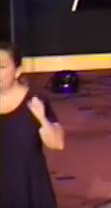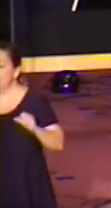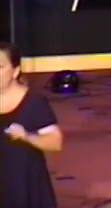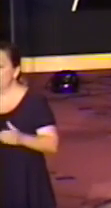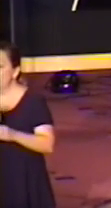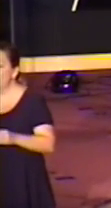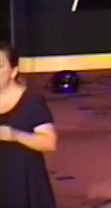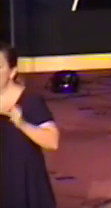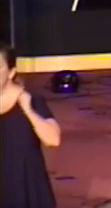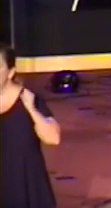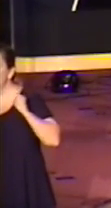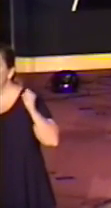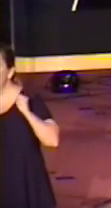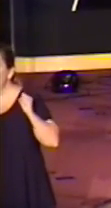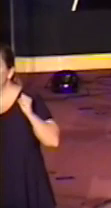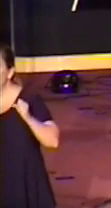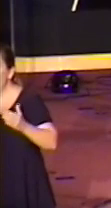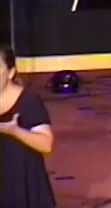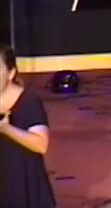fit again.